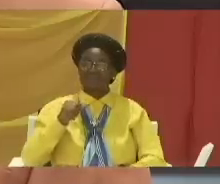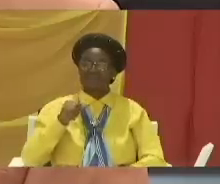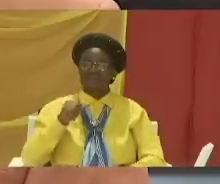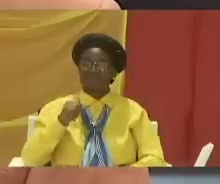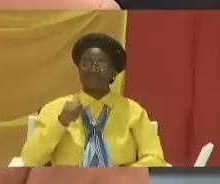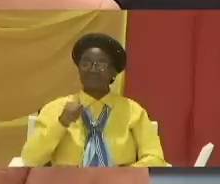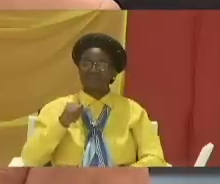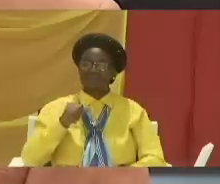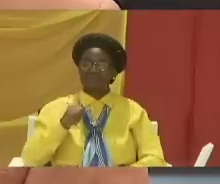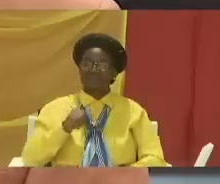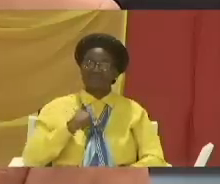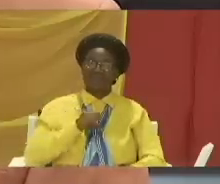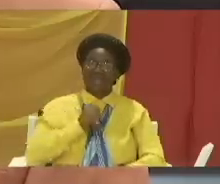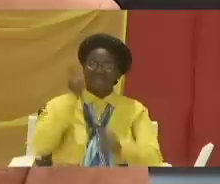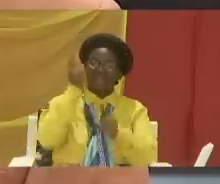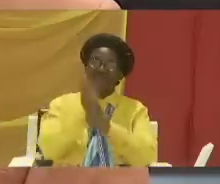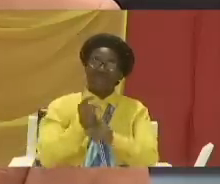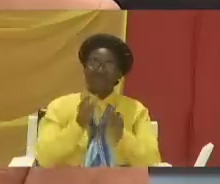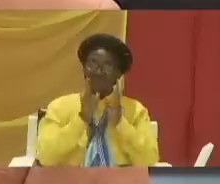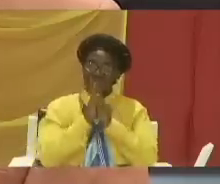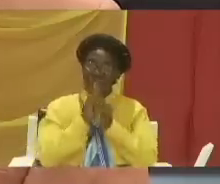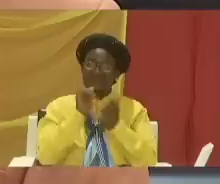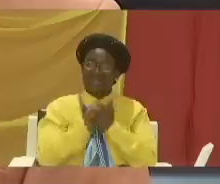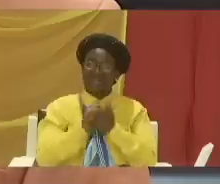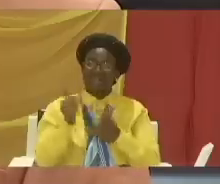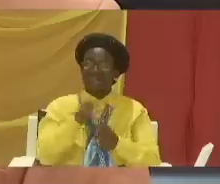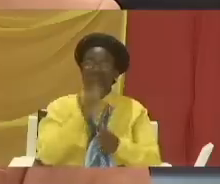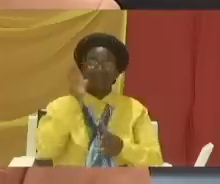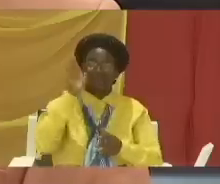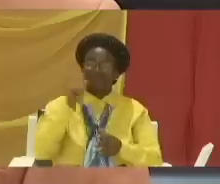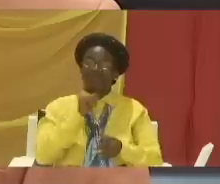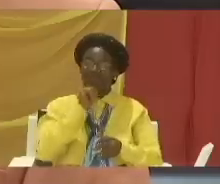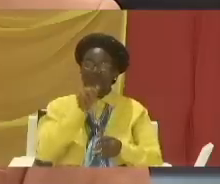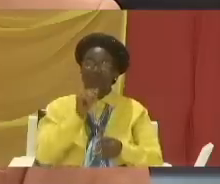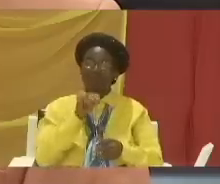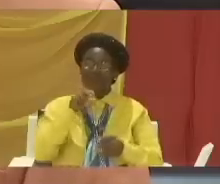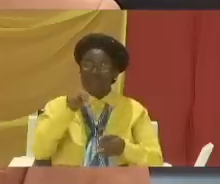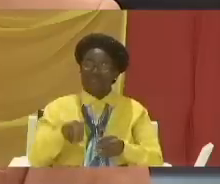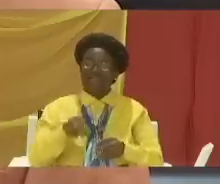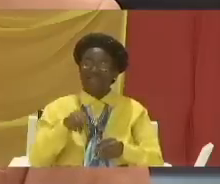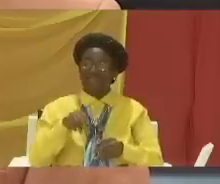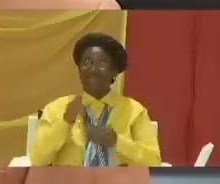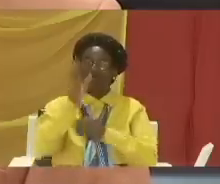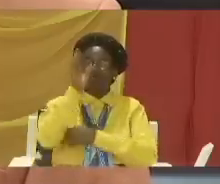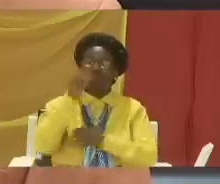Just pray that you don't need God in a hurry.